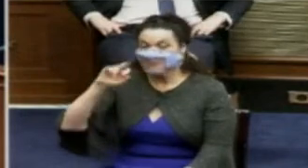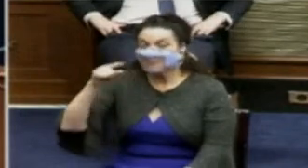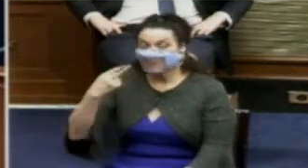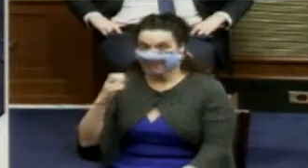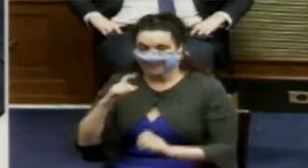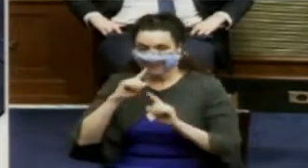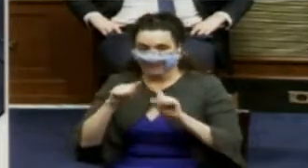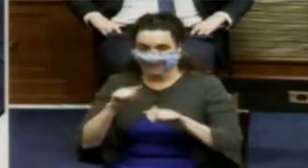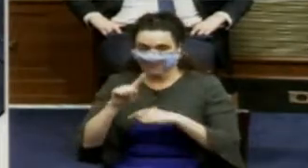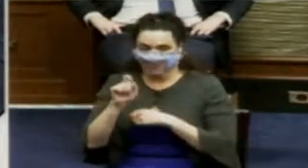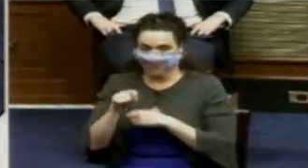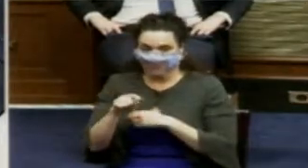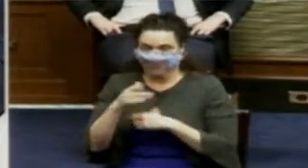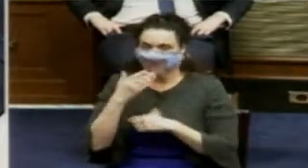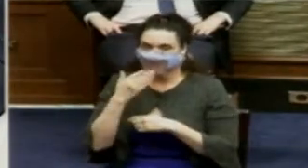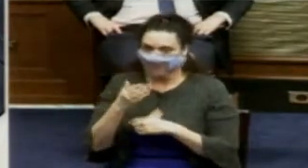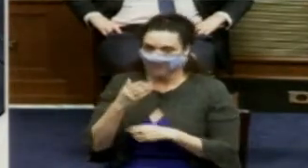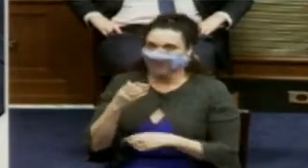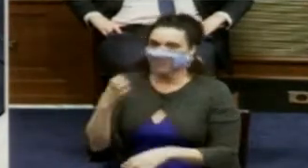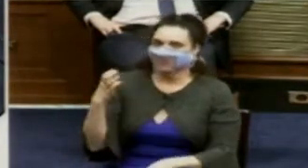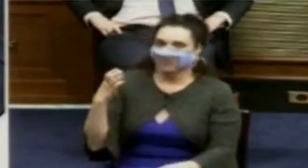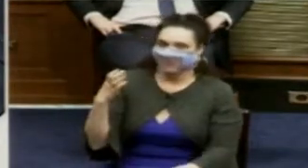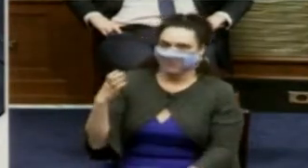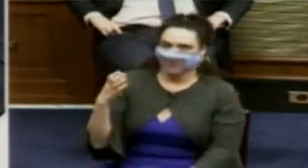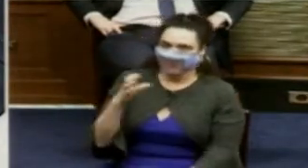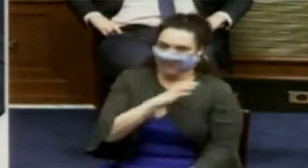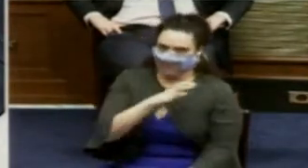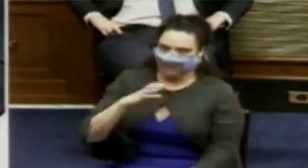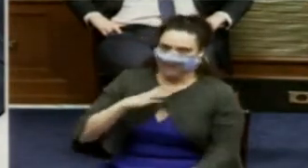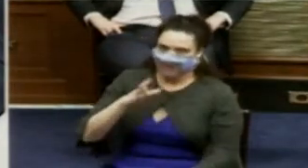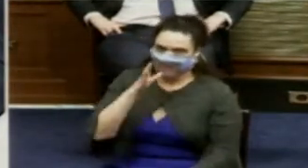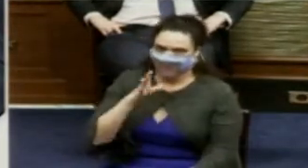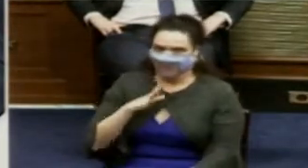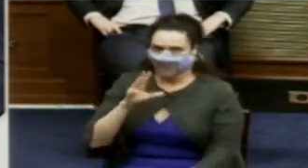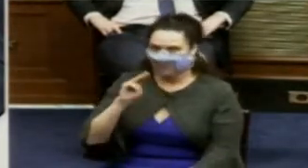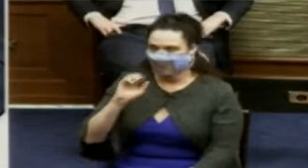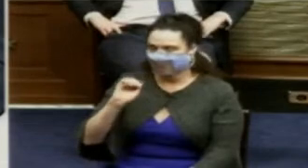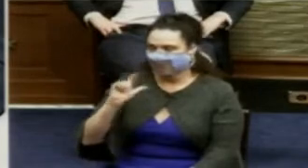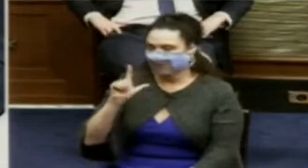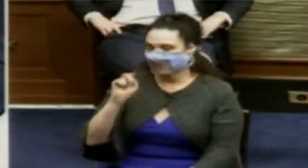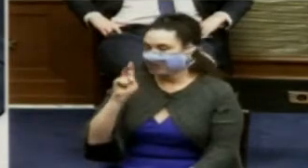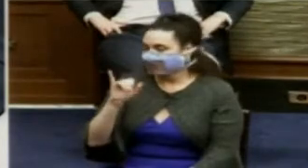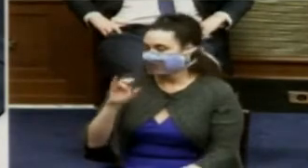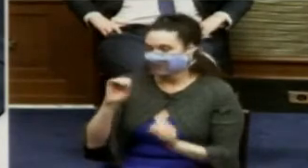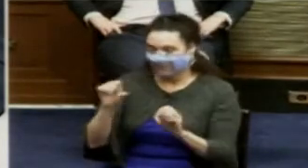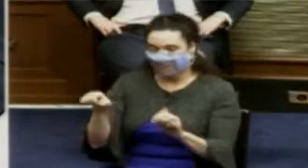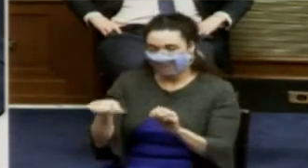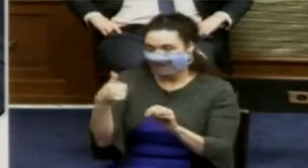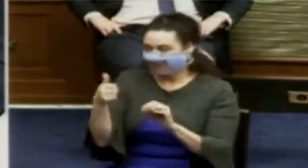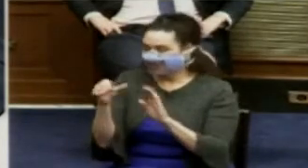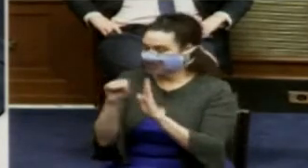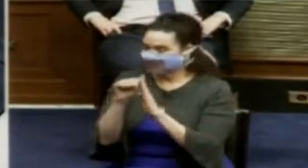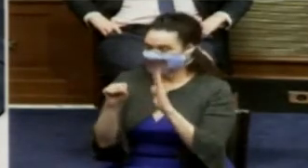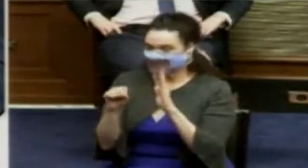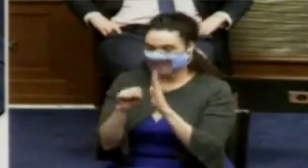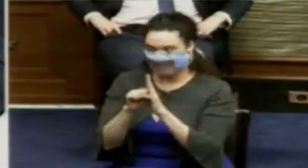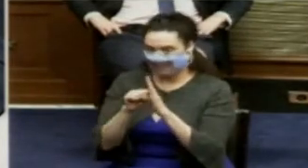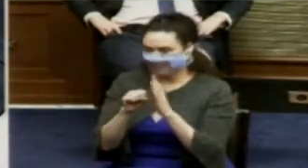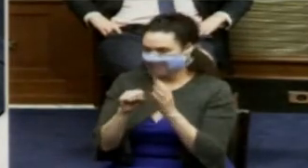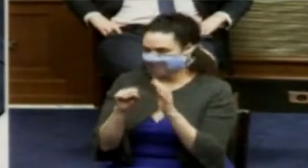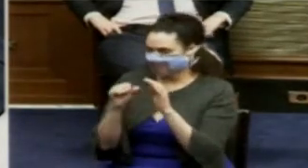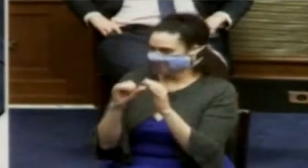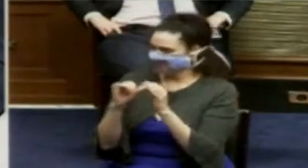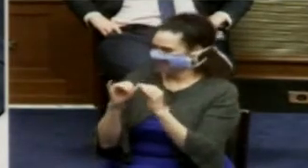you, Congresswoman Maloney. Again, respectfully, no other state is in the unique position of